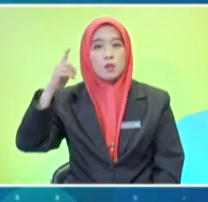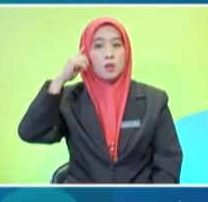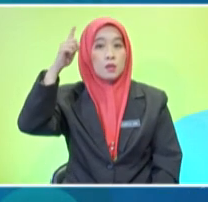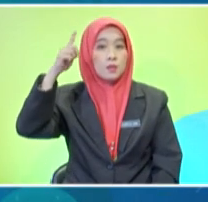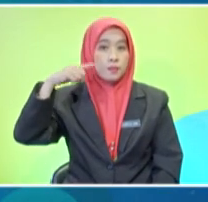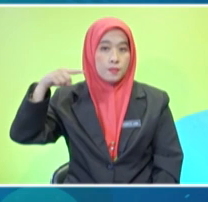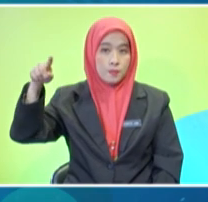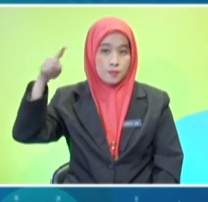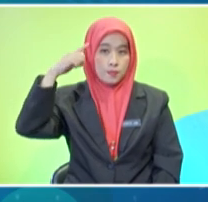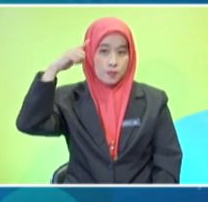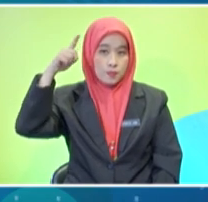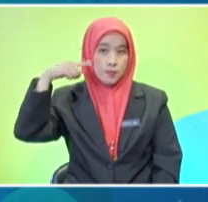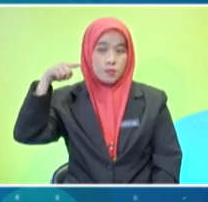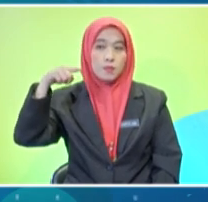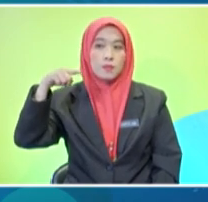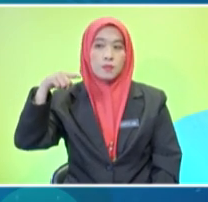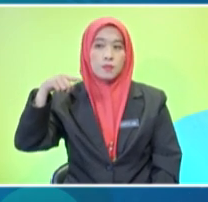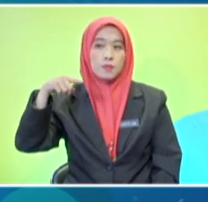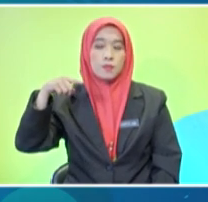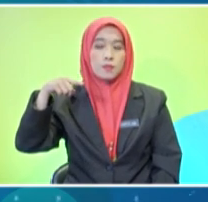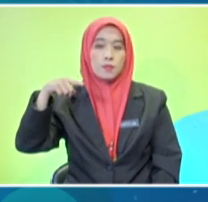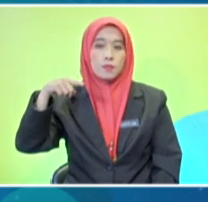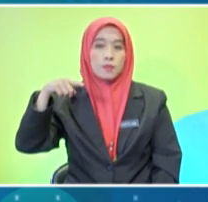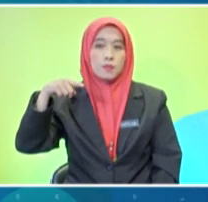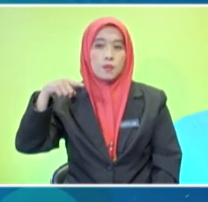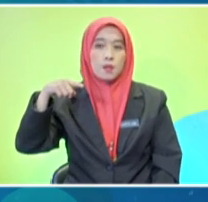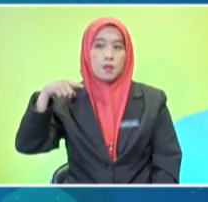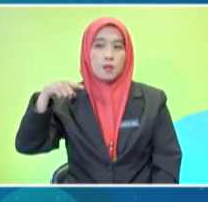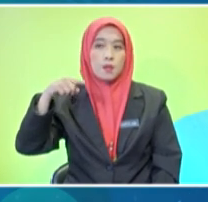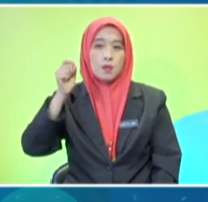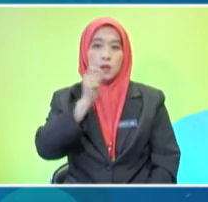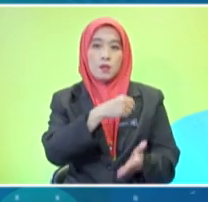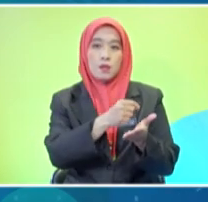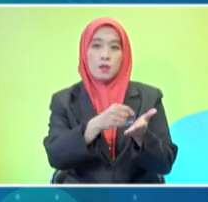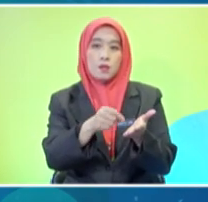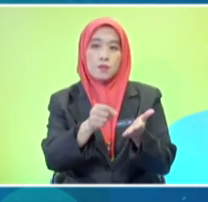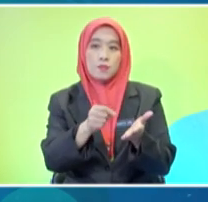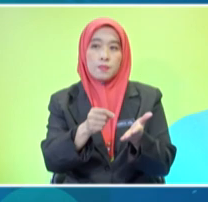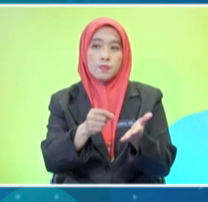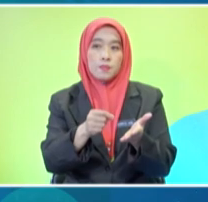Okay.